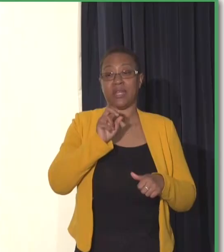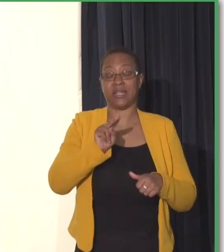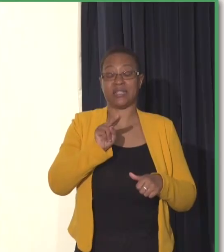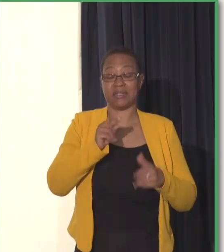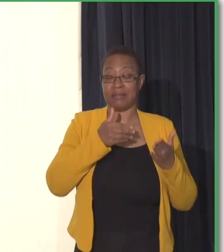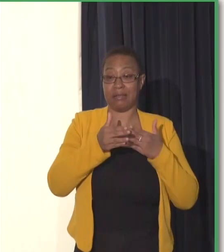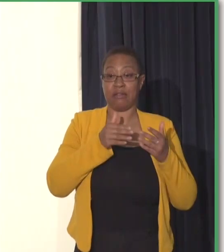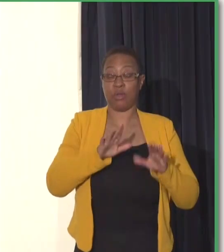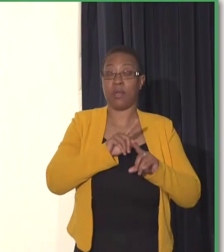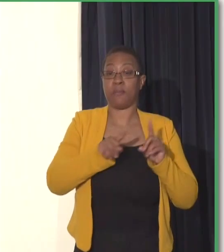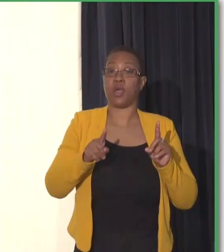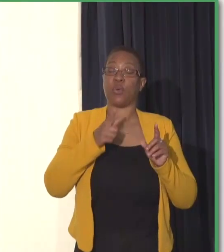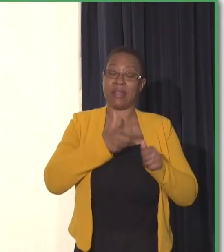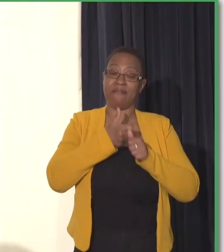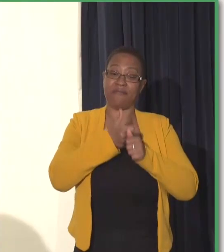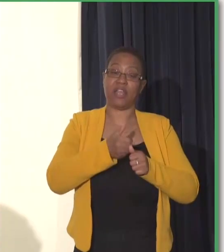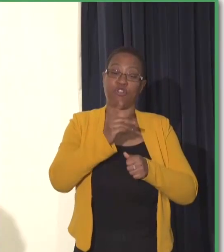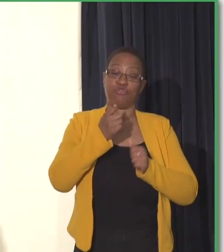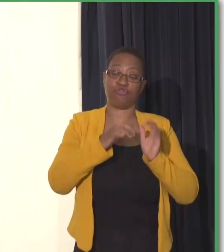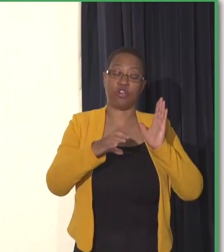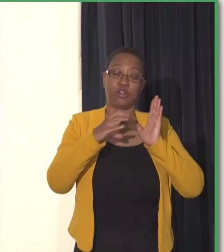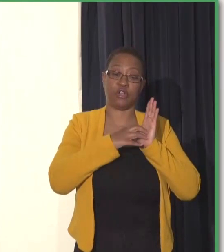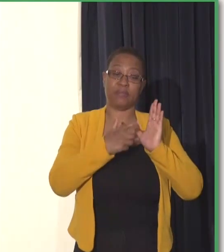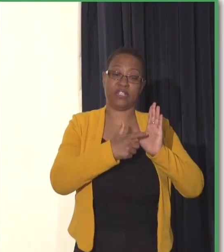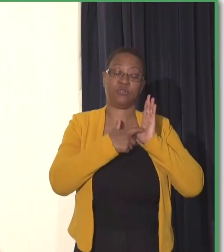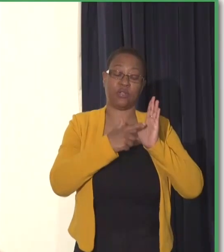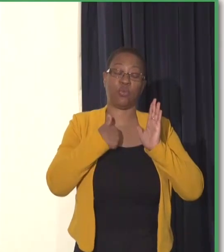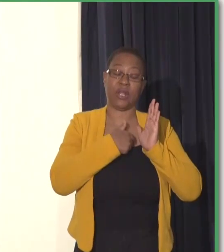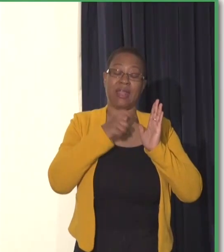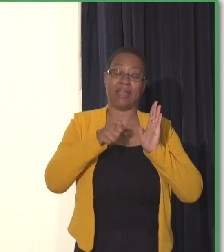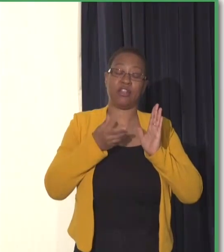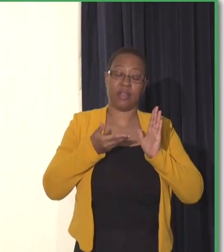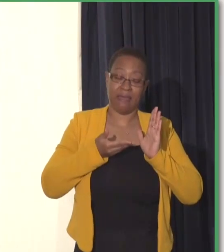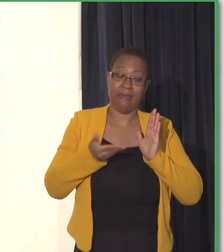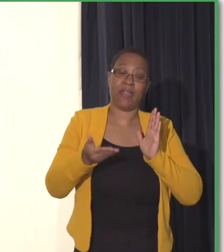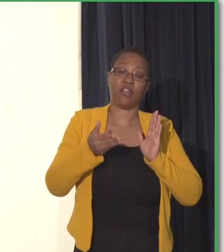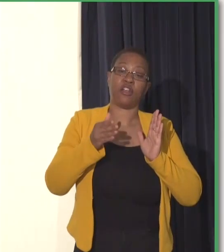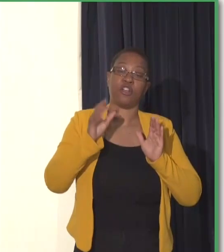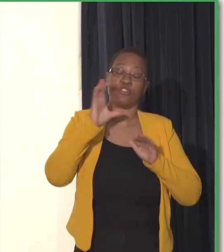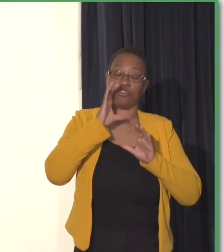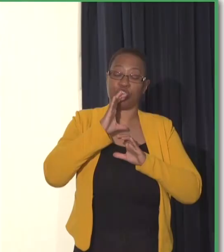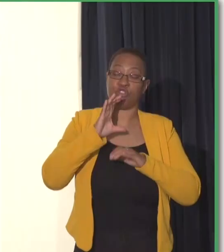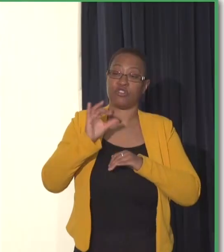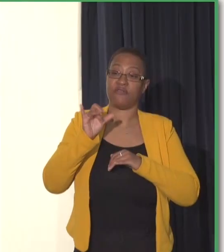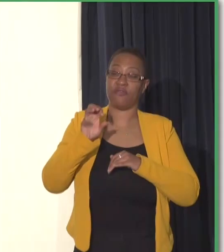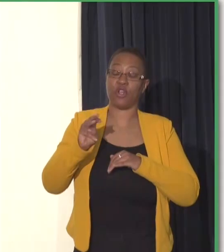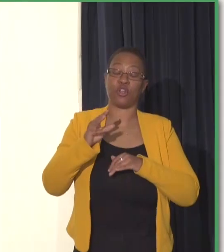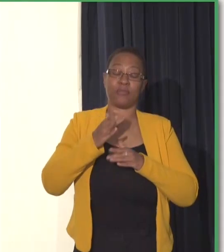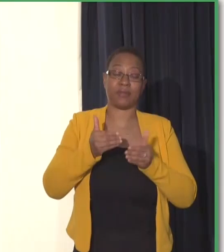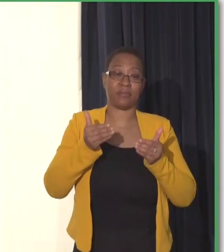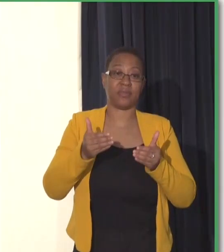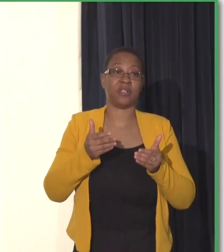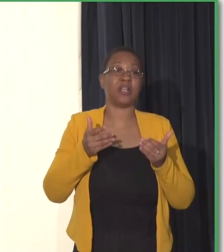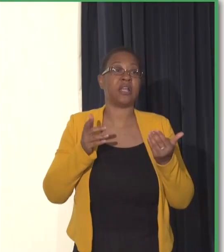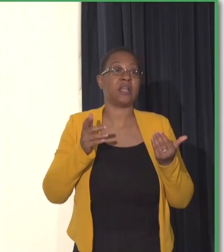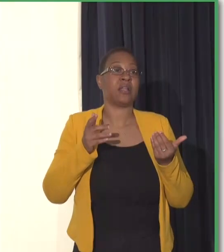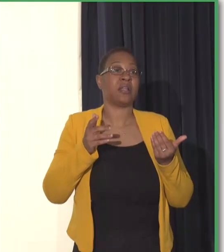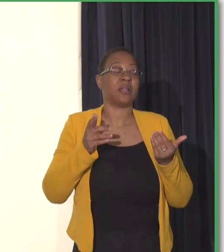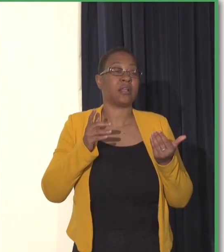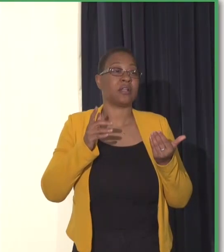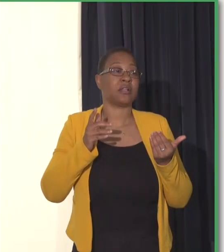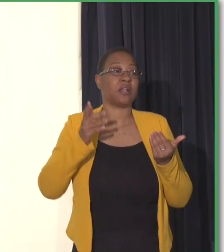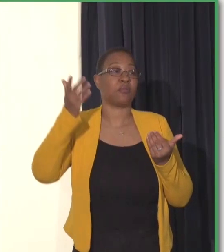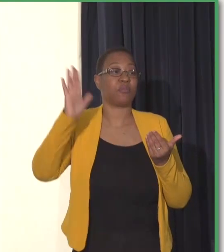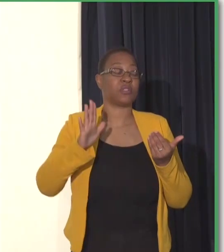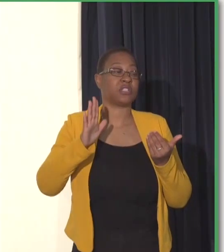charter mandated to go through a search firm. So that's what I want to say on that. And let's move on. The